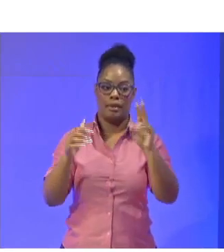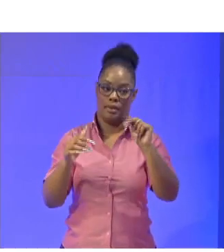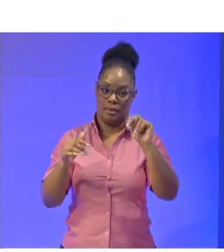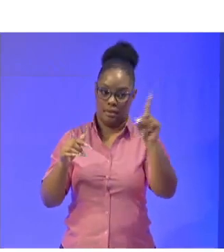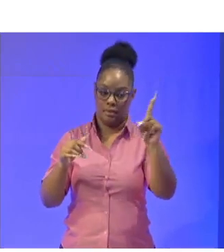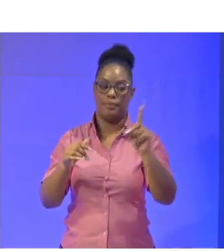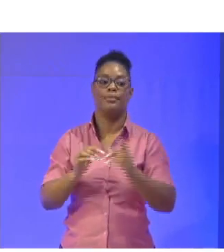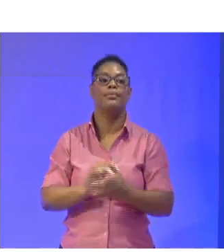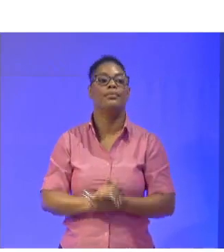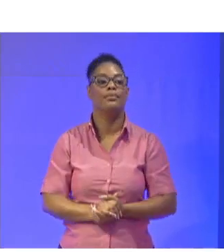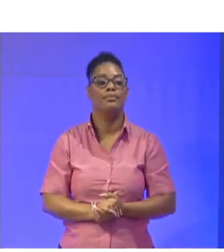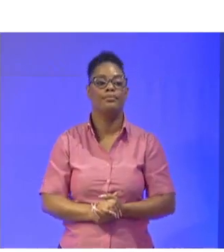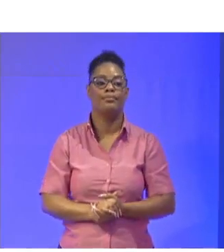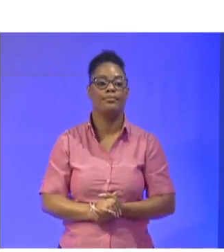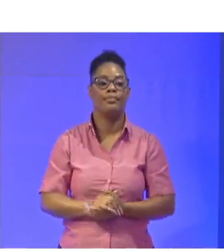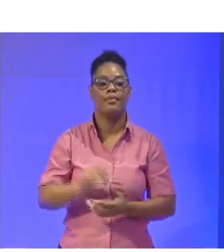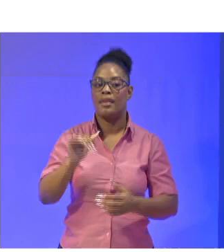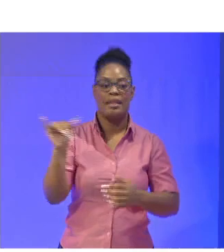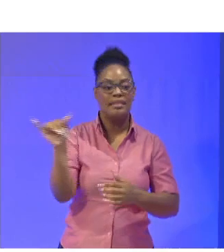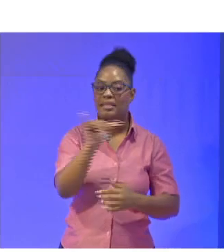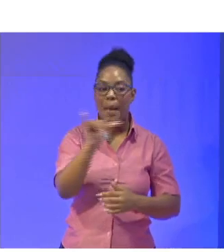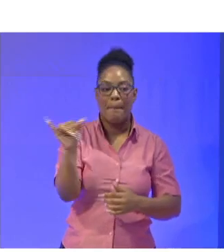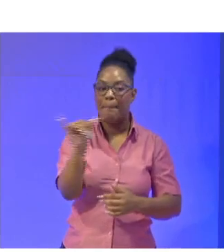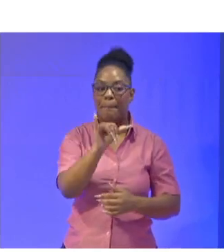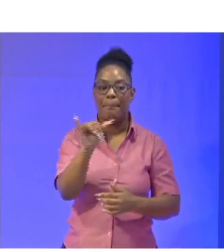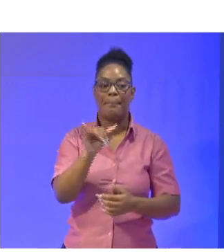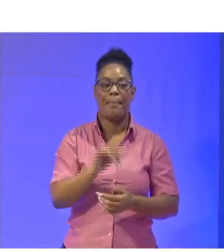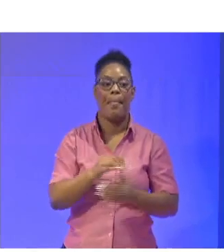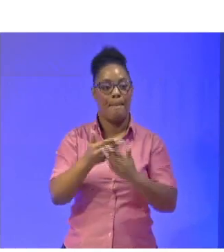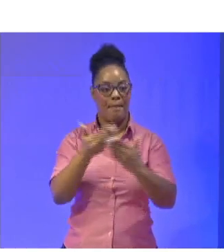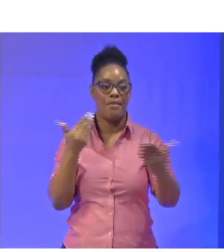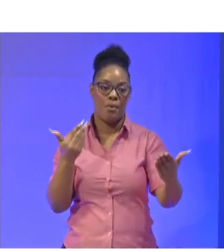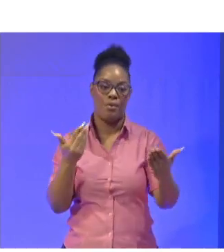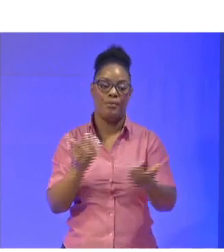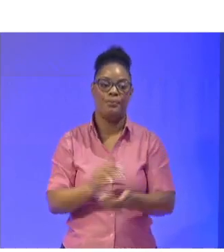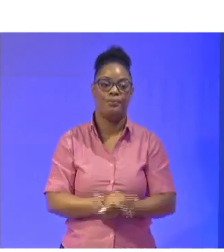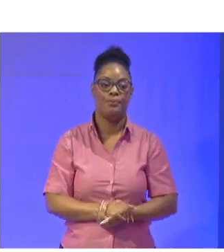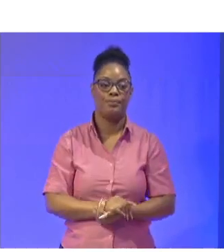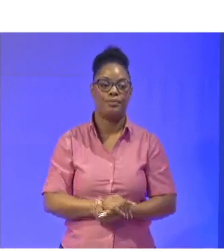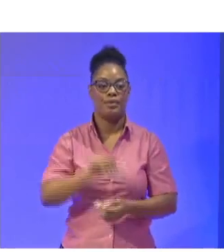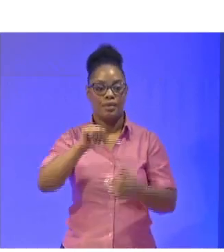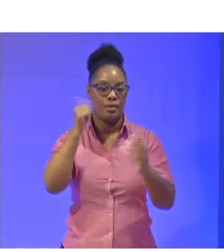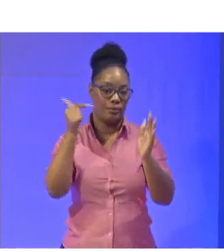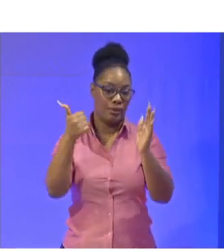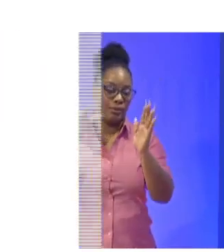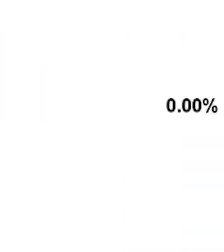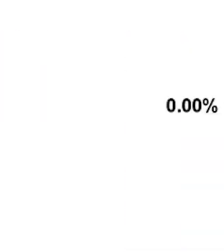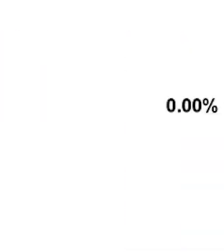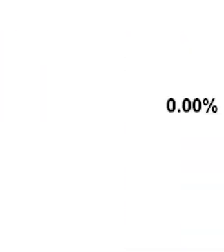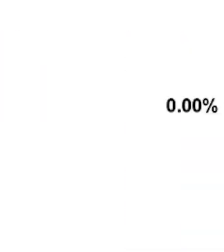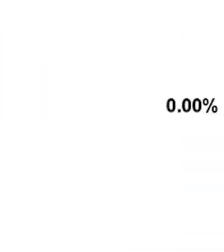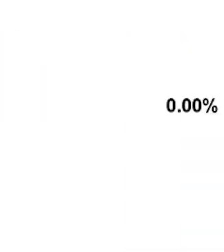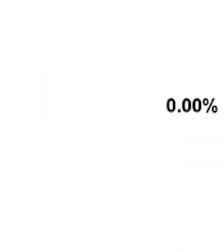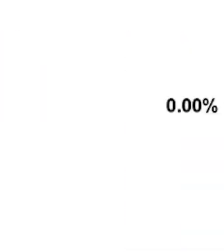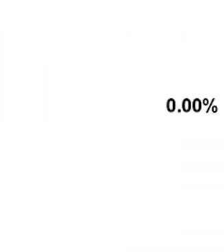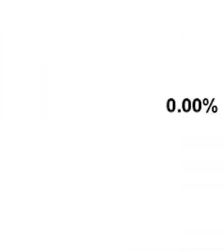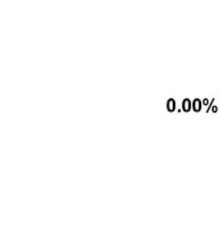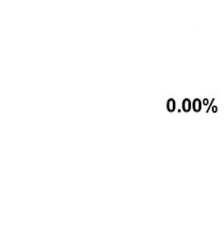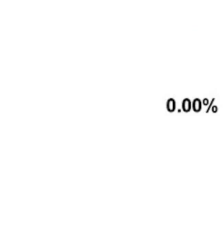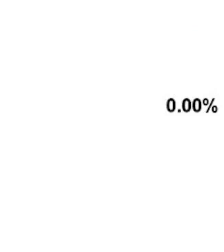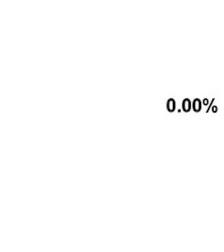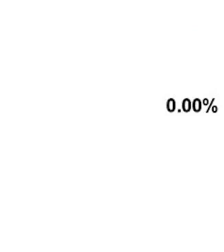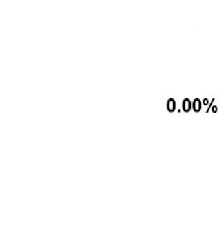seeing across that period of time described earlier. Next slide will just show, go forward, to the age distribution for this particular